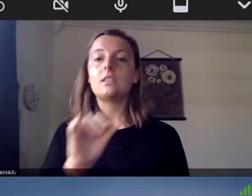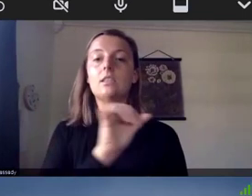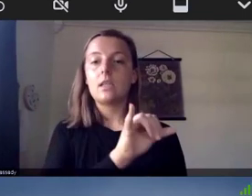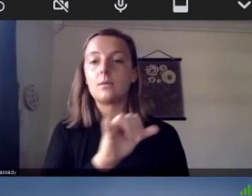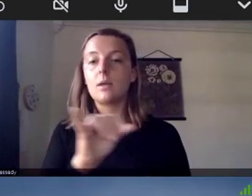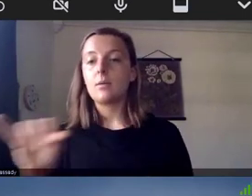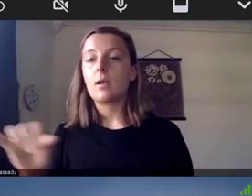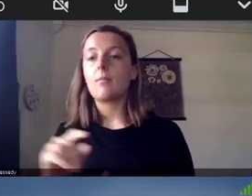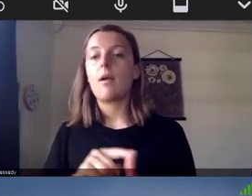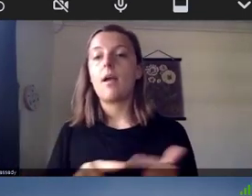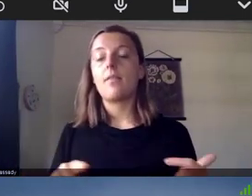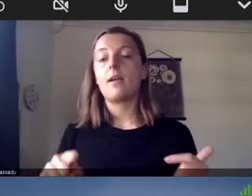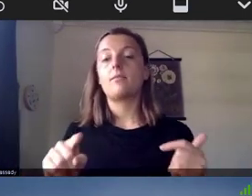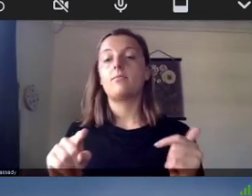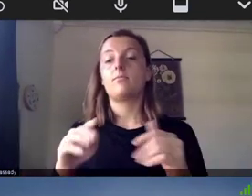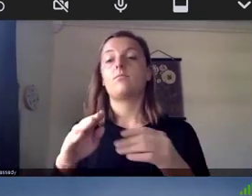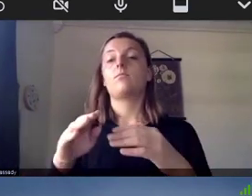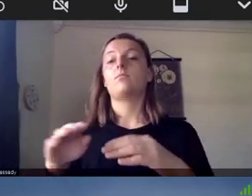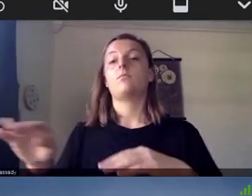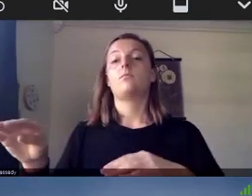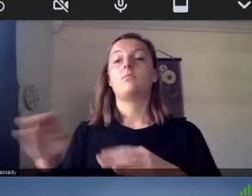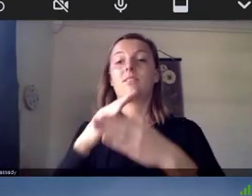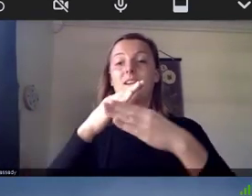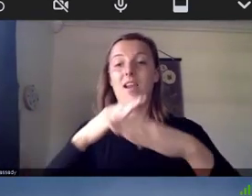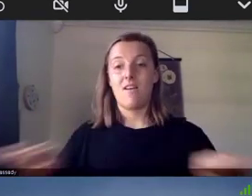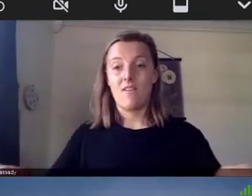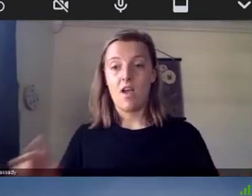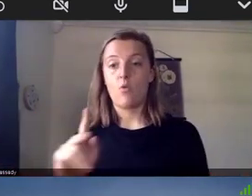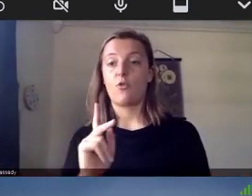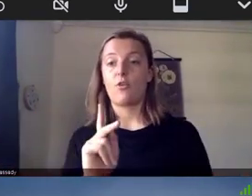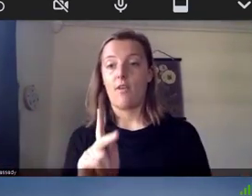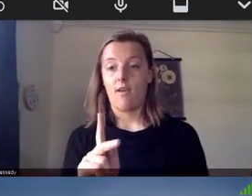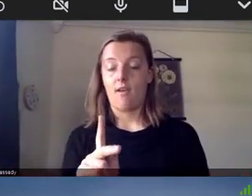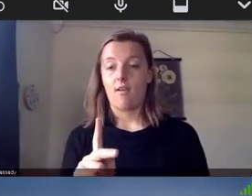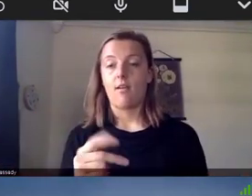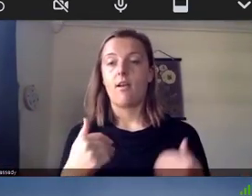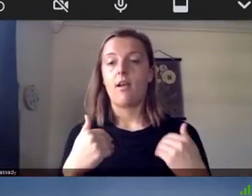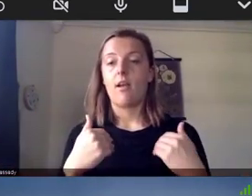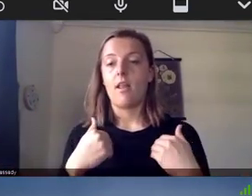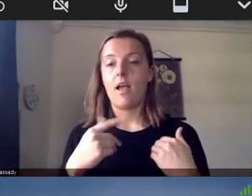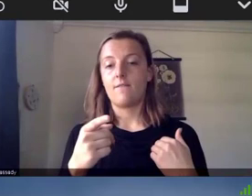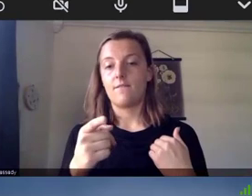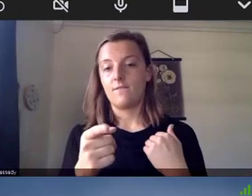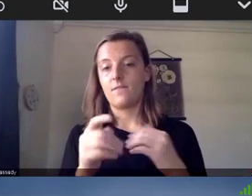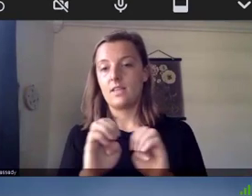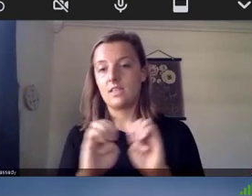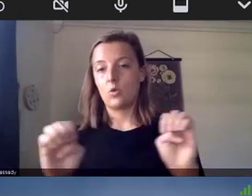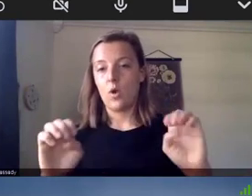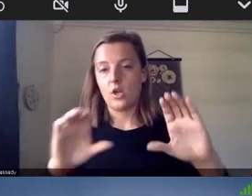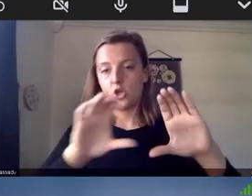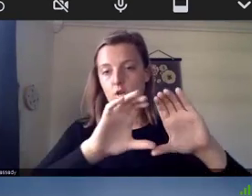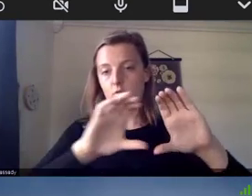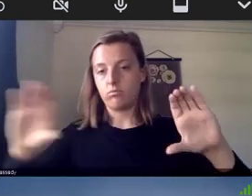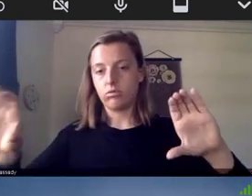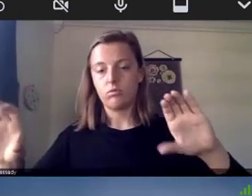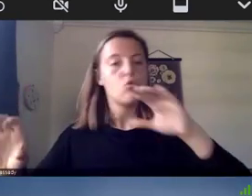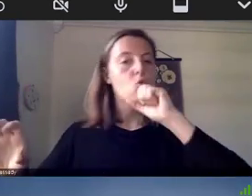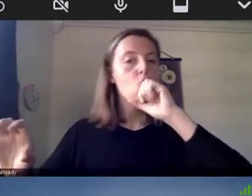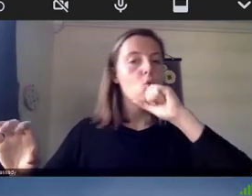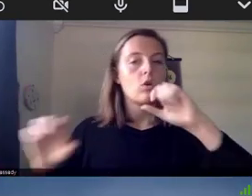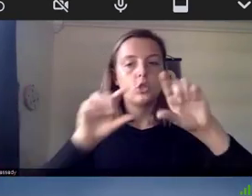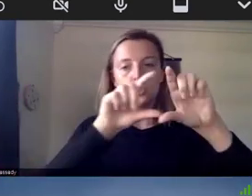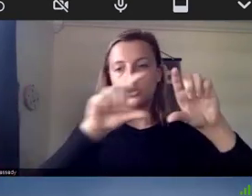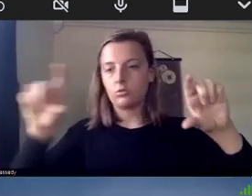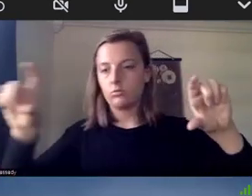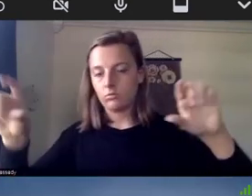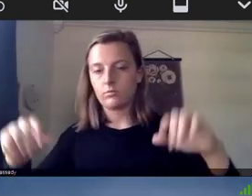and we get this equation beside the orange text. Then we could further, sometimes we'll have a material that's not